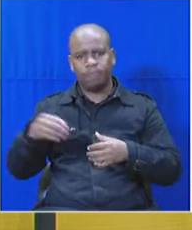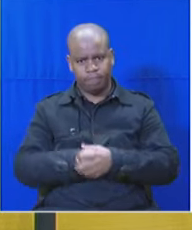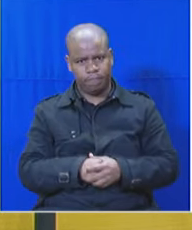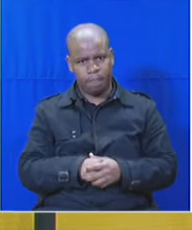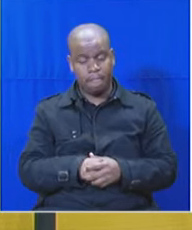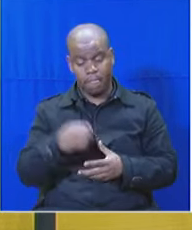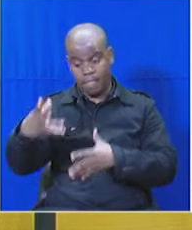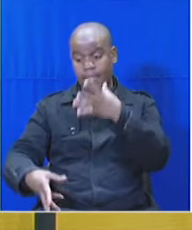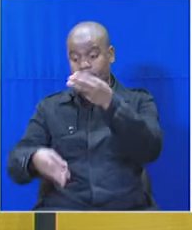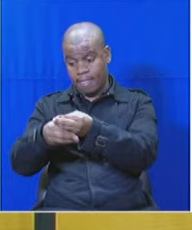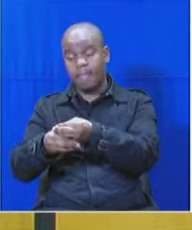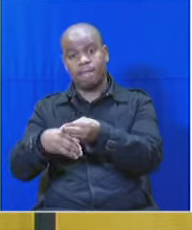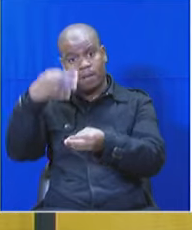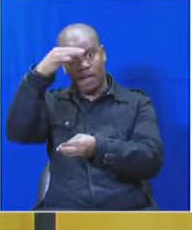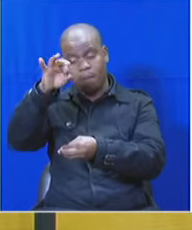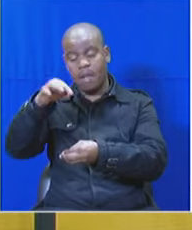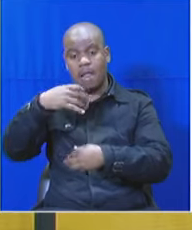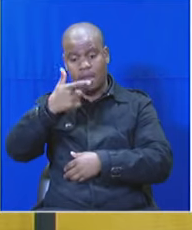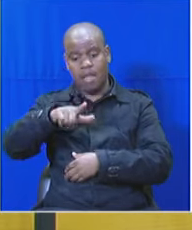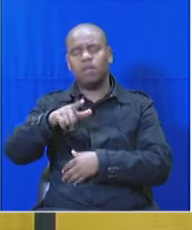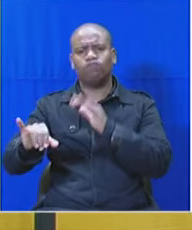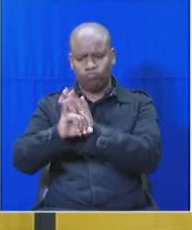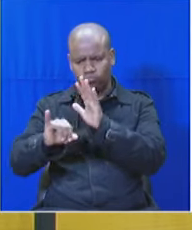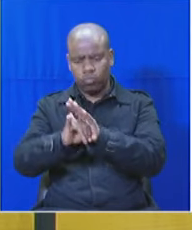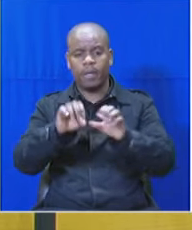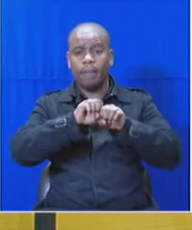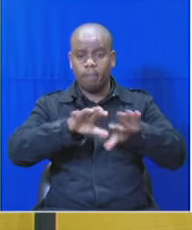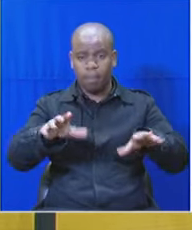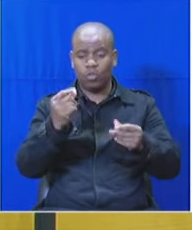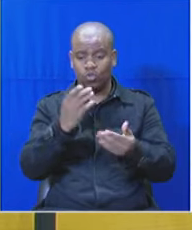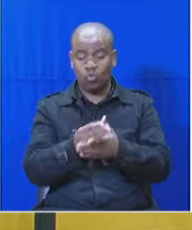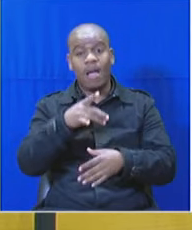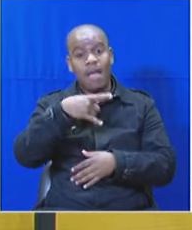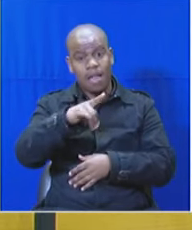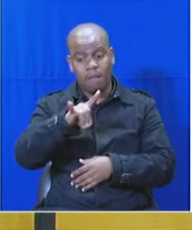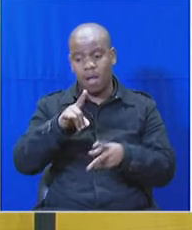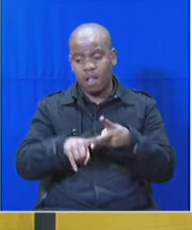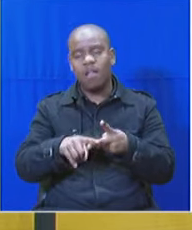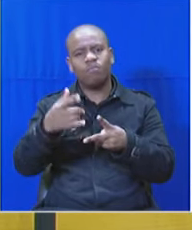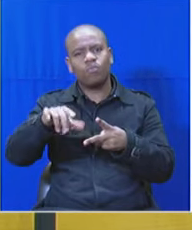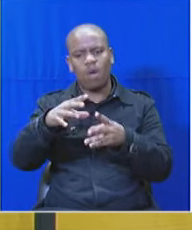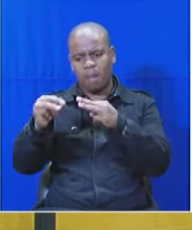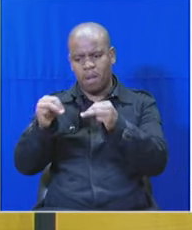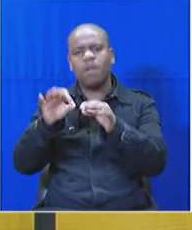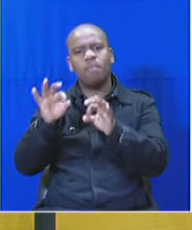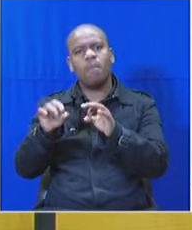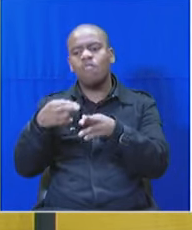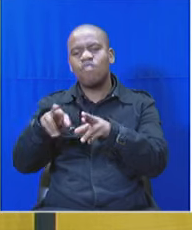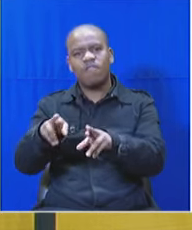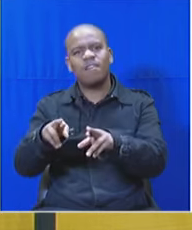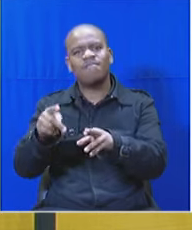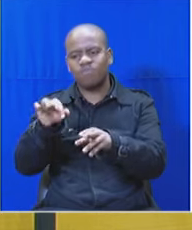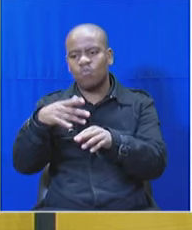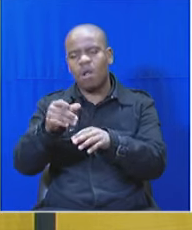In addition, state land has been identified and allocated for the Animal and Field Management Program and the River Valley Catalytic